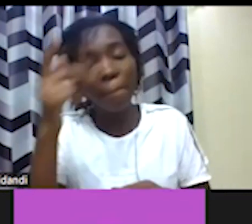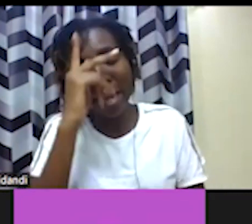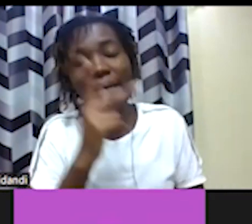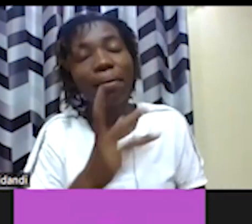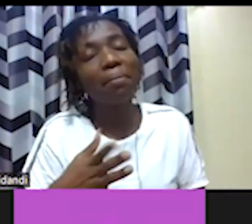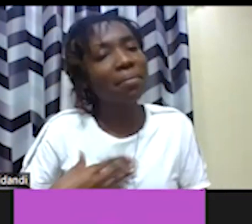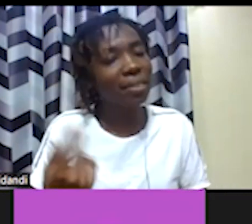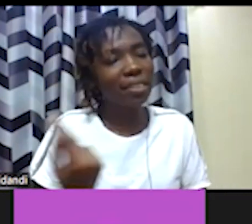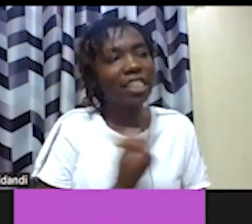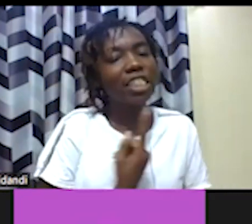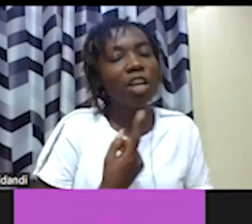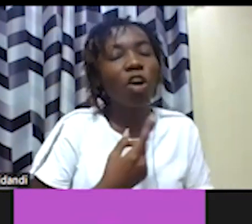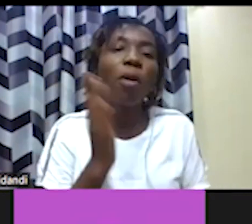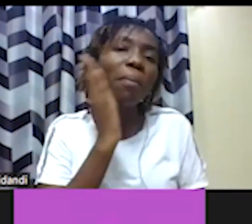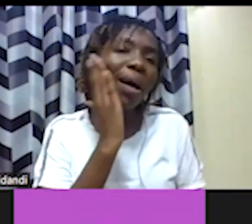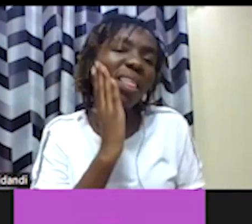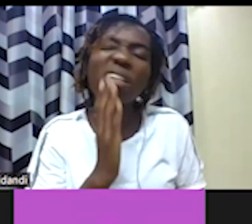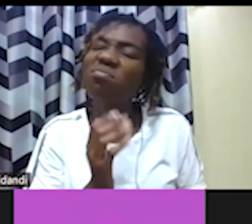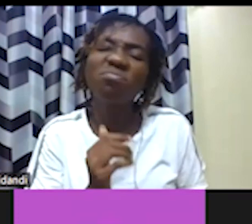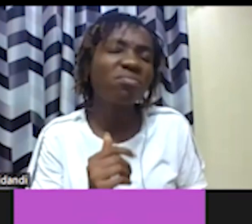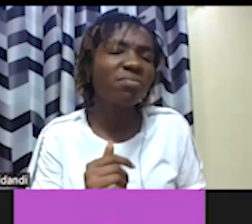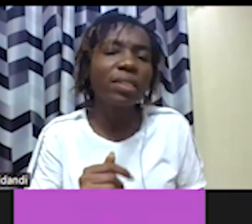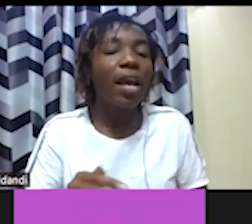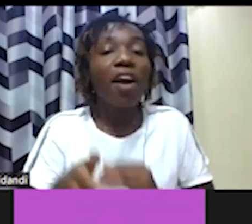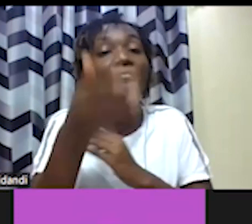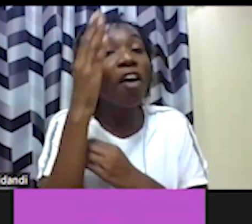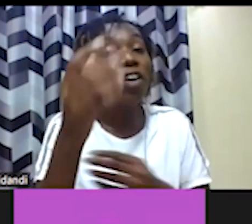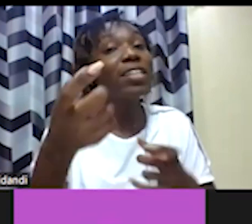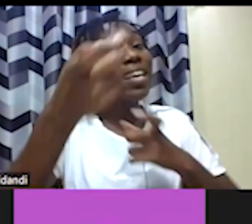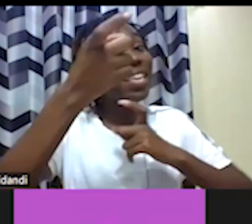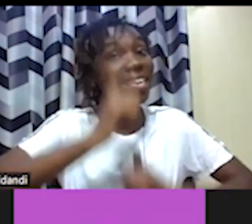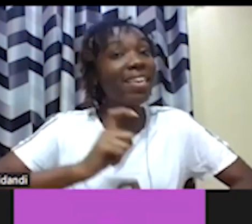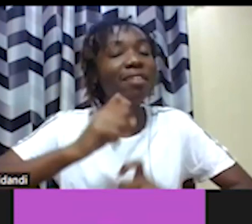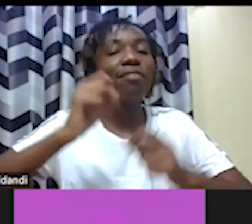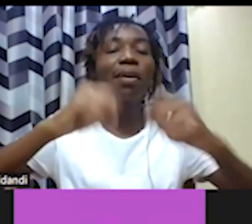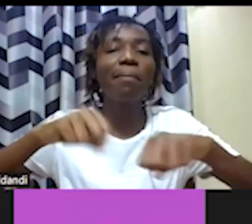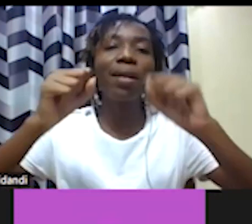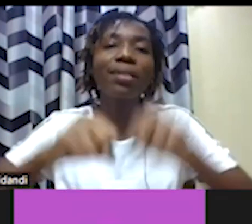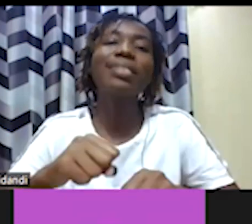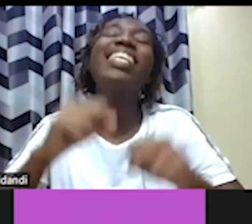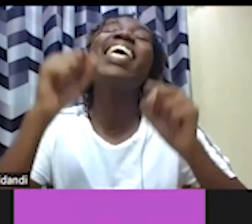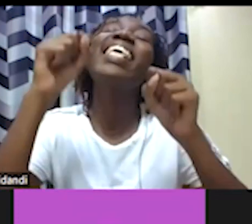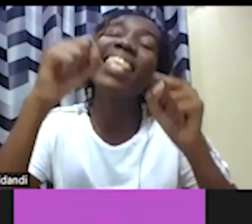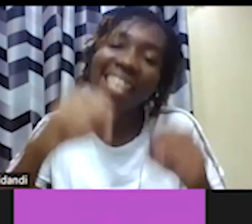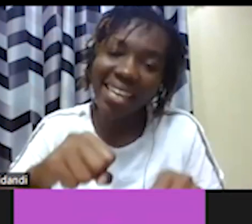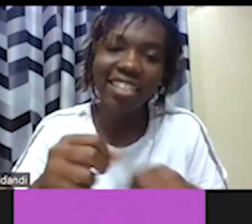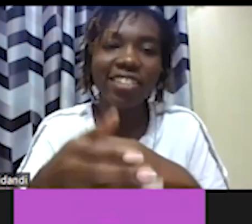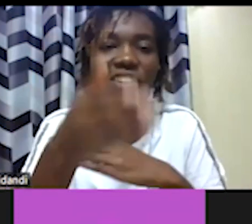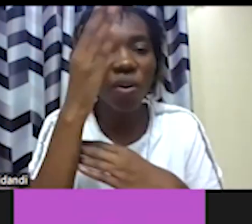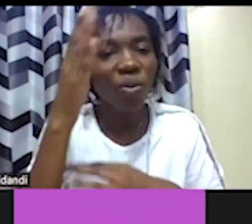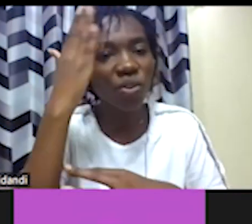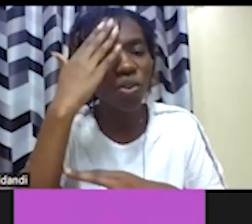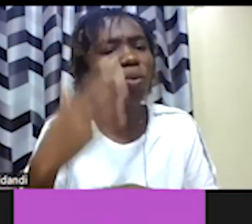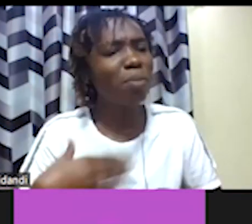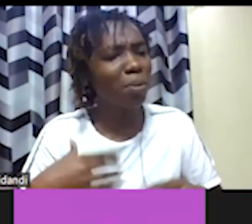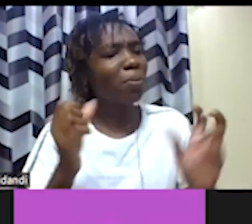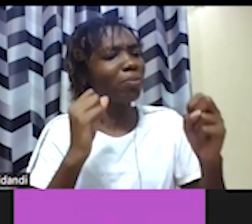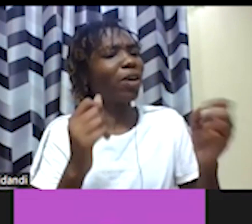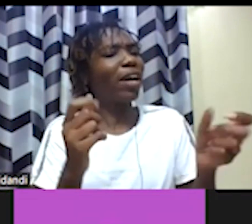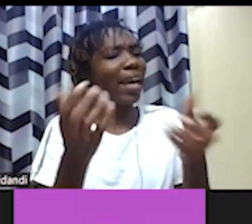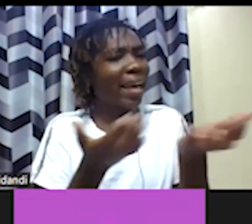single mother. No, just say, God has given me such abilities that yes, so God, you know that I can take care of these